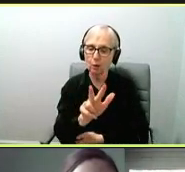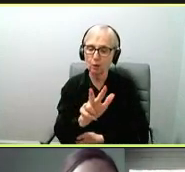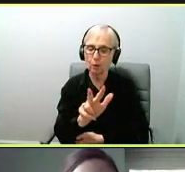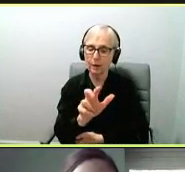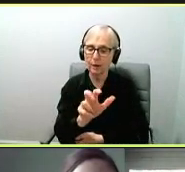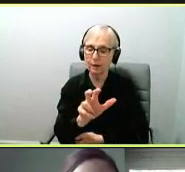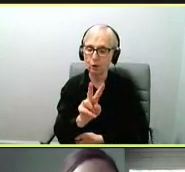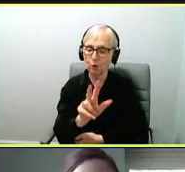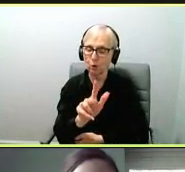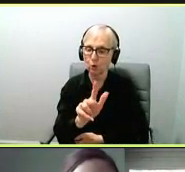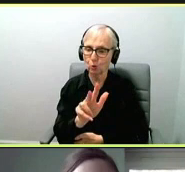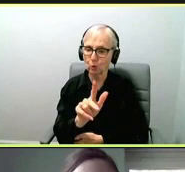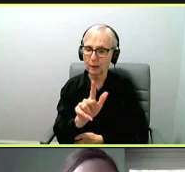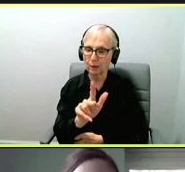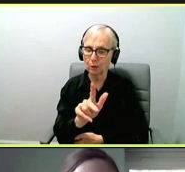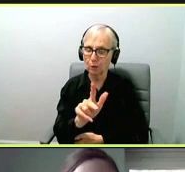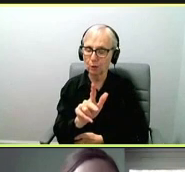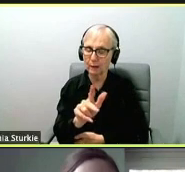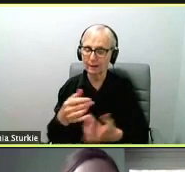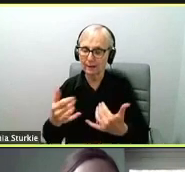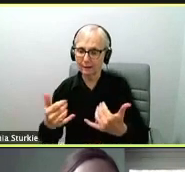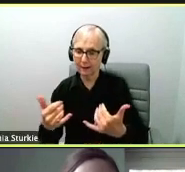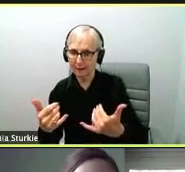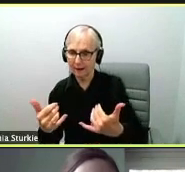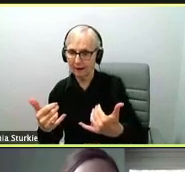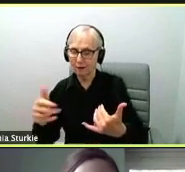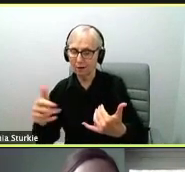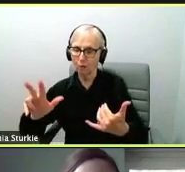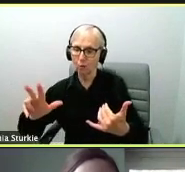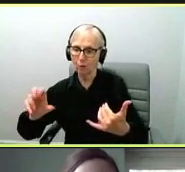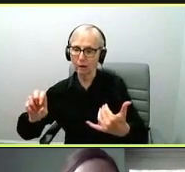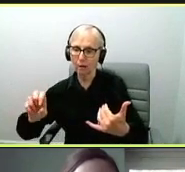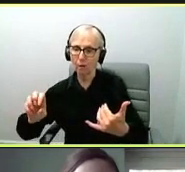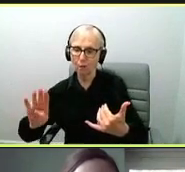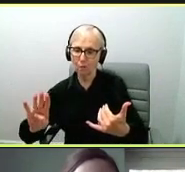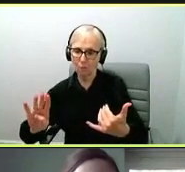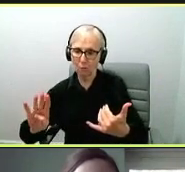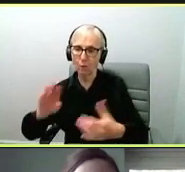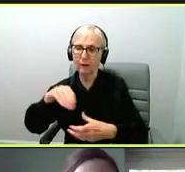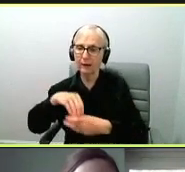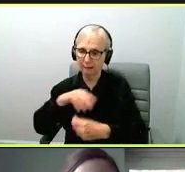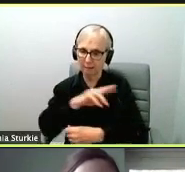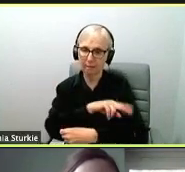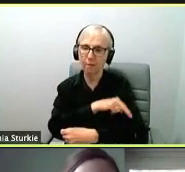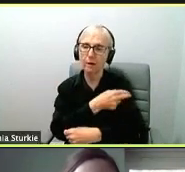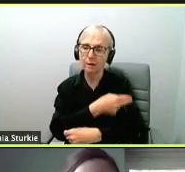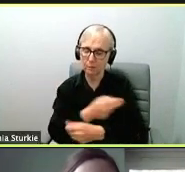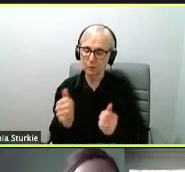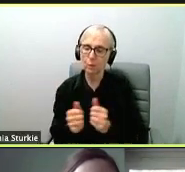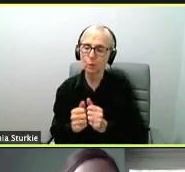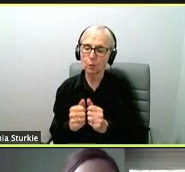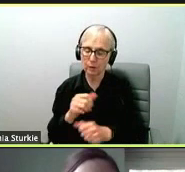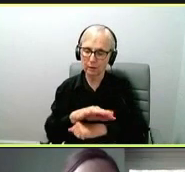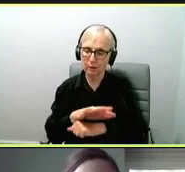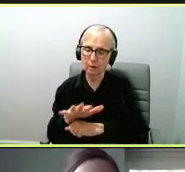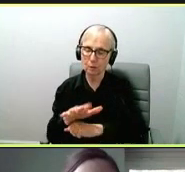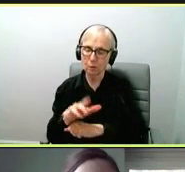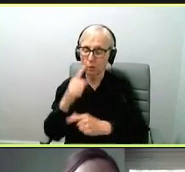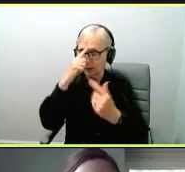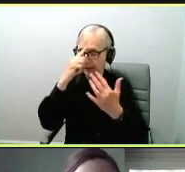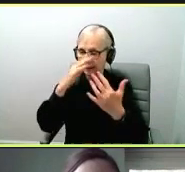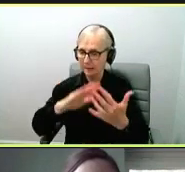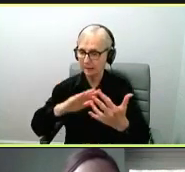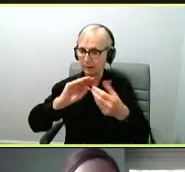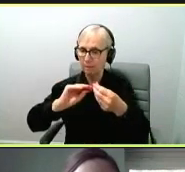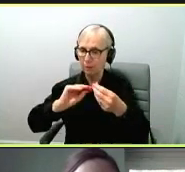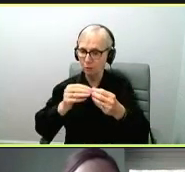hospitalized. And this week, we're at 304 people who are currently hospitalized. And we expect hospitalization numbers to